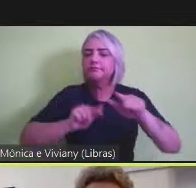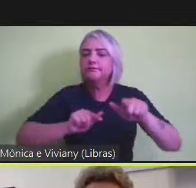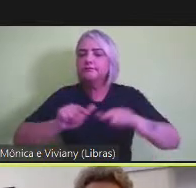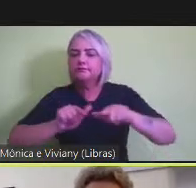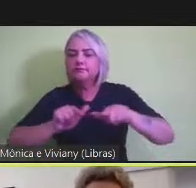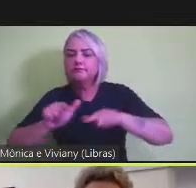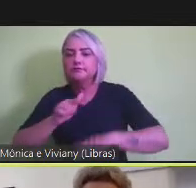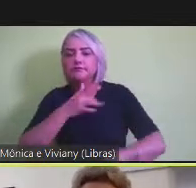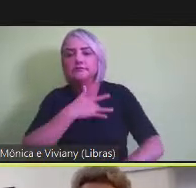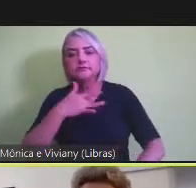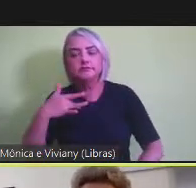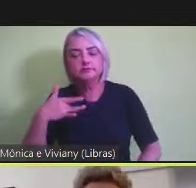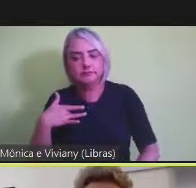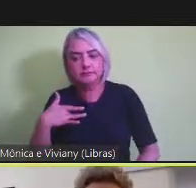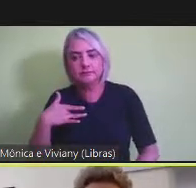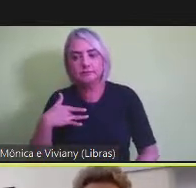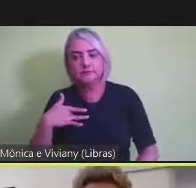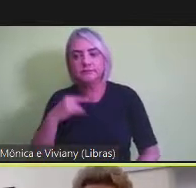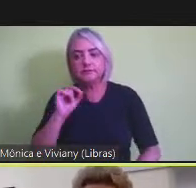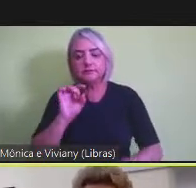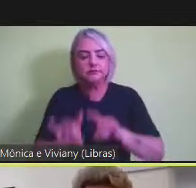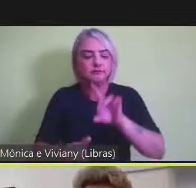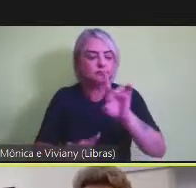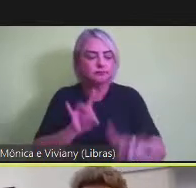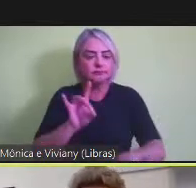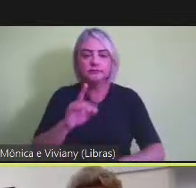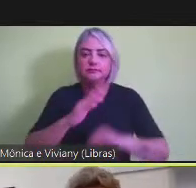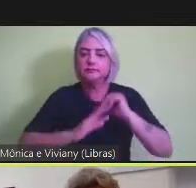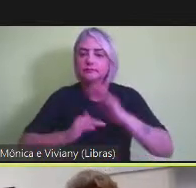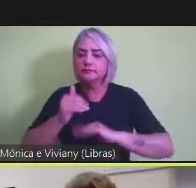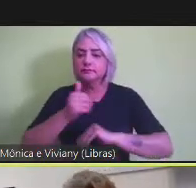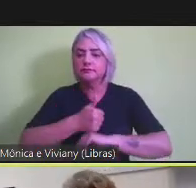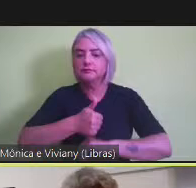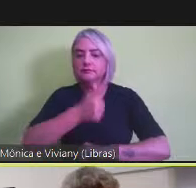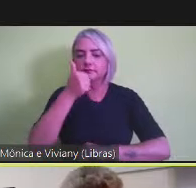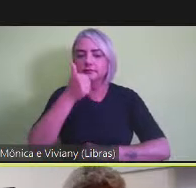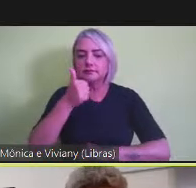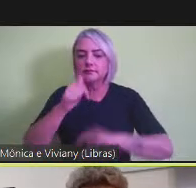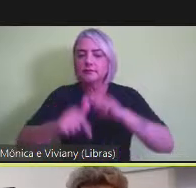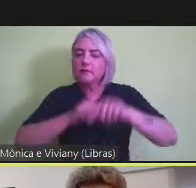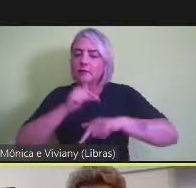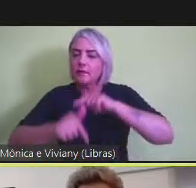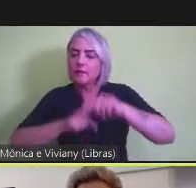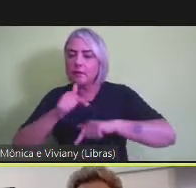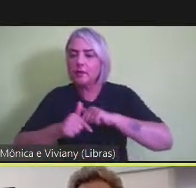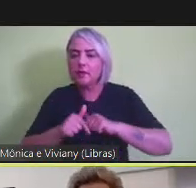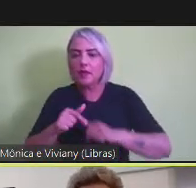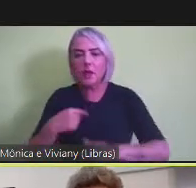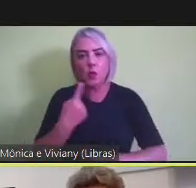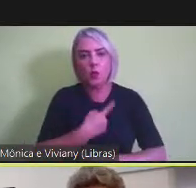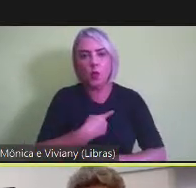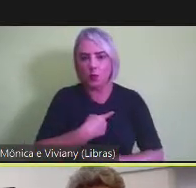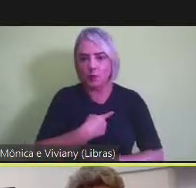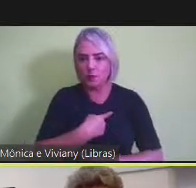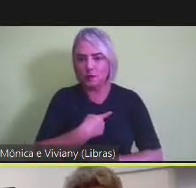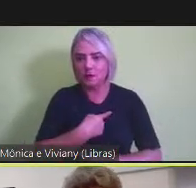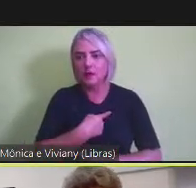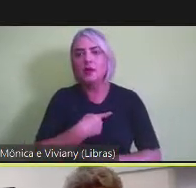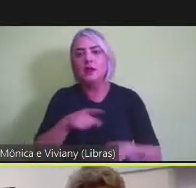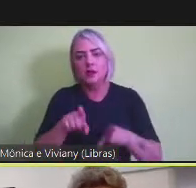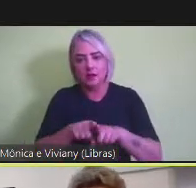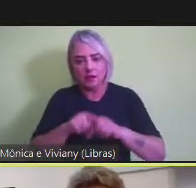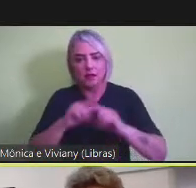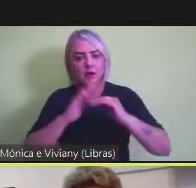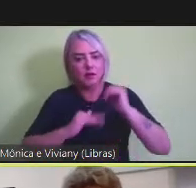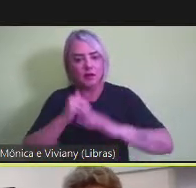the workers, healthcare workers, and especially to the healthcare professionals, the healthcare providers.